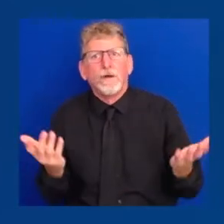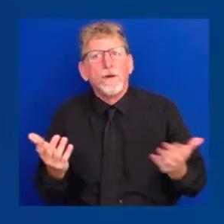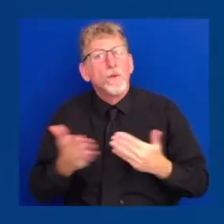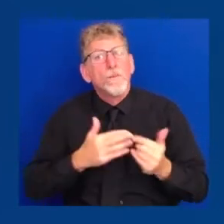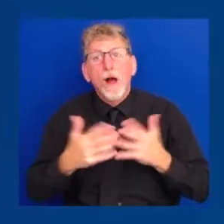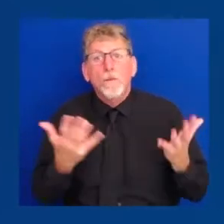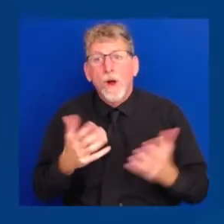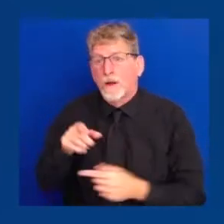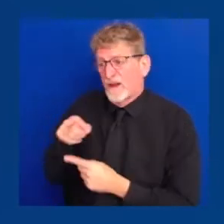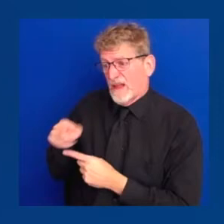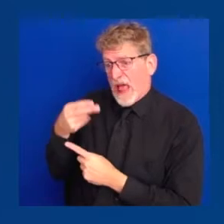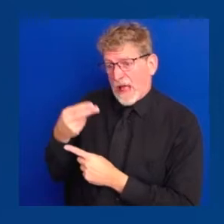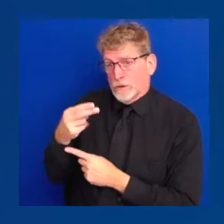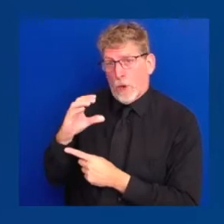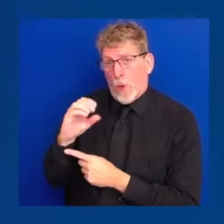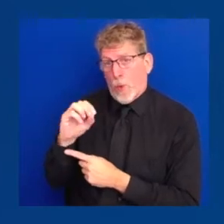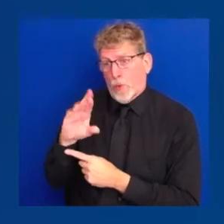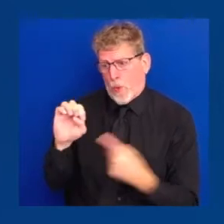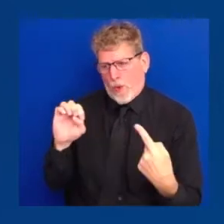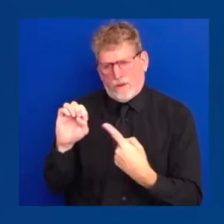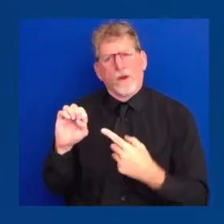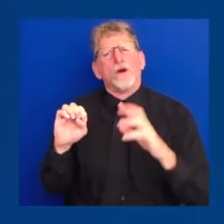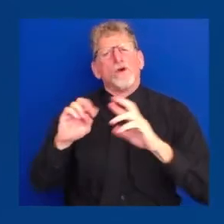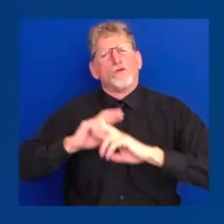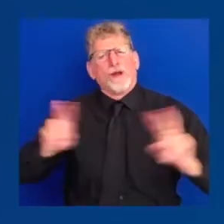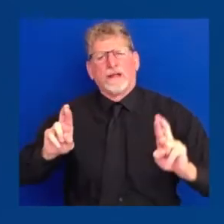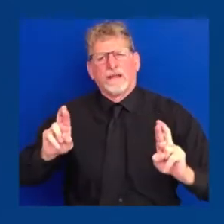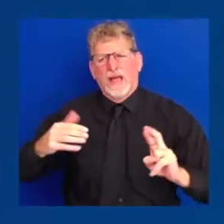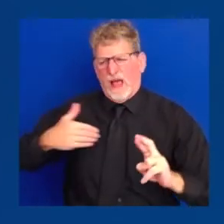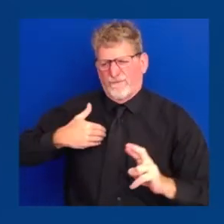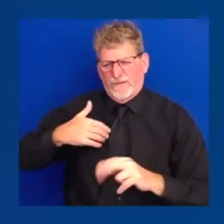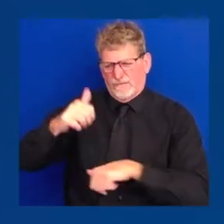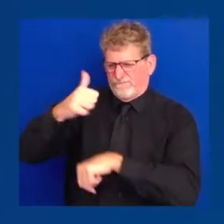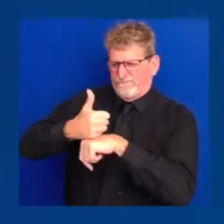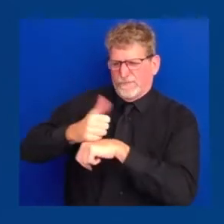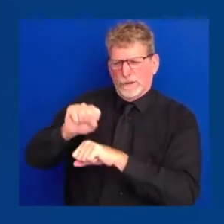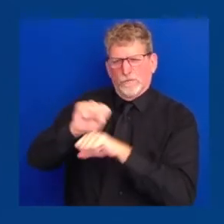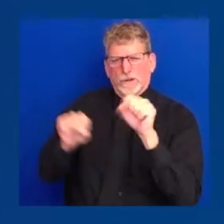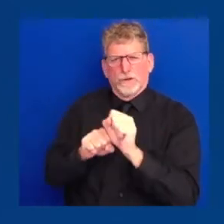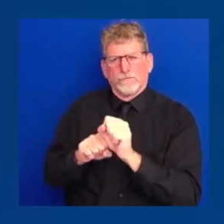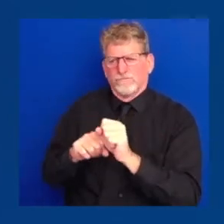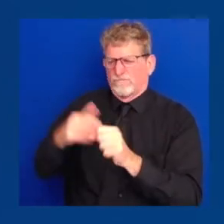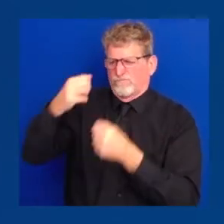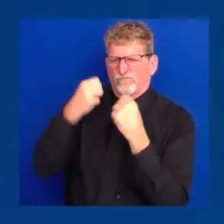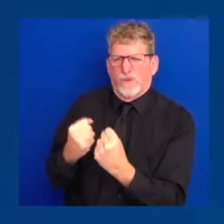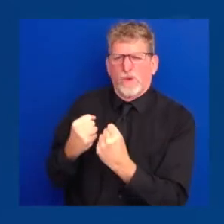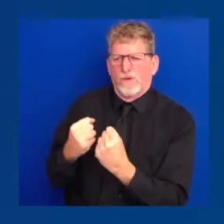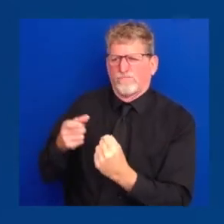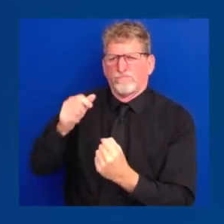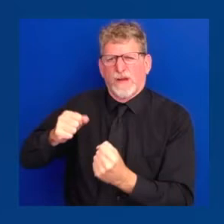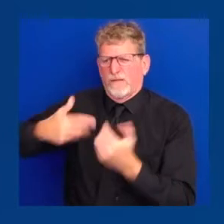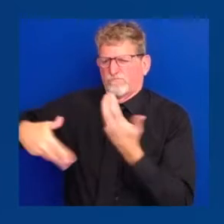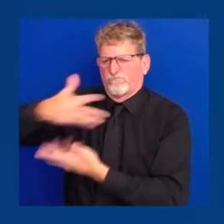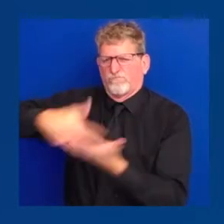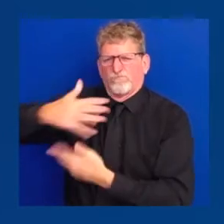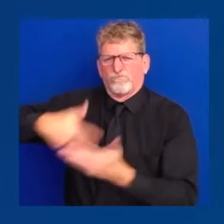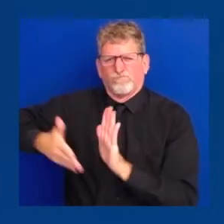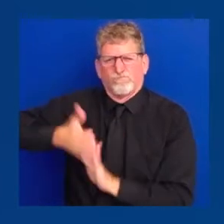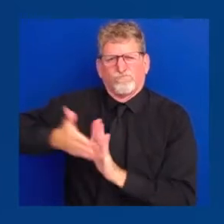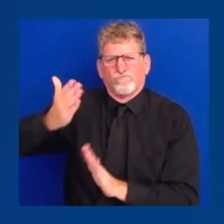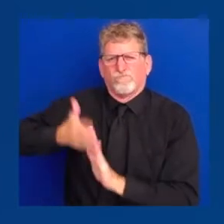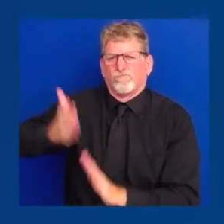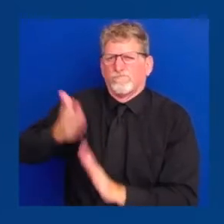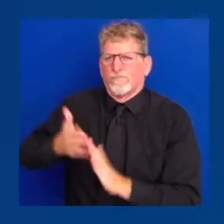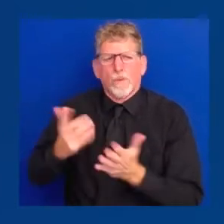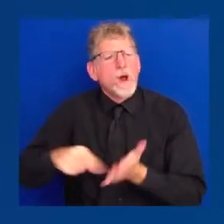the infrastructure in place to get critical services and supplies where they are needed. Another key goal of the President's plan